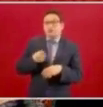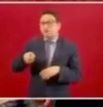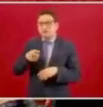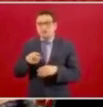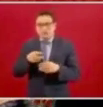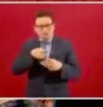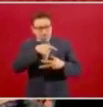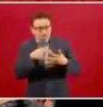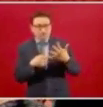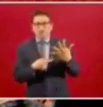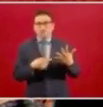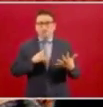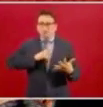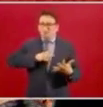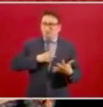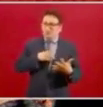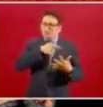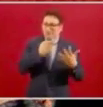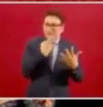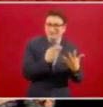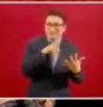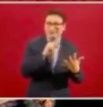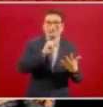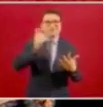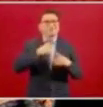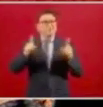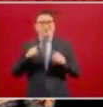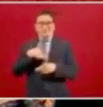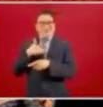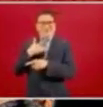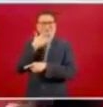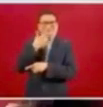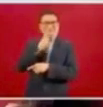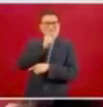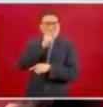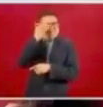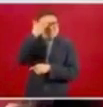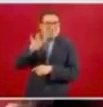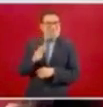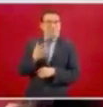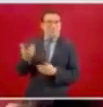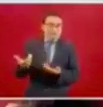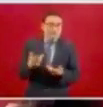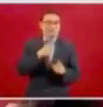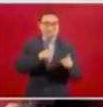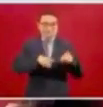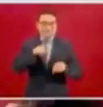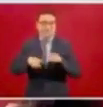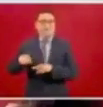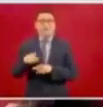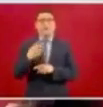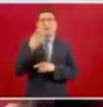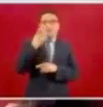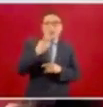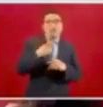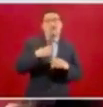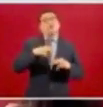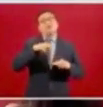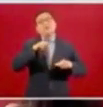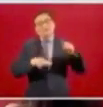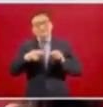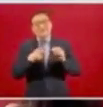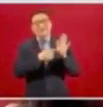are positive for other viruses, and in some other cases, they are not positive for any of the viruses that we are able to